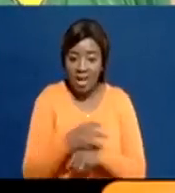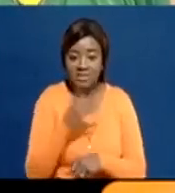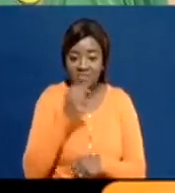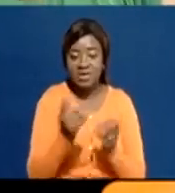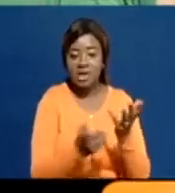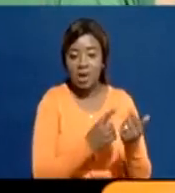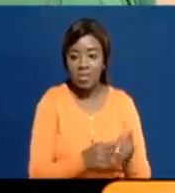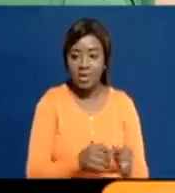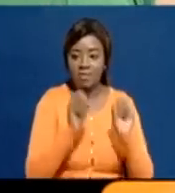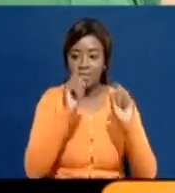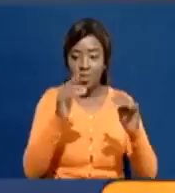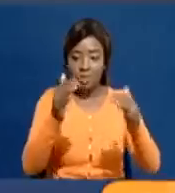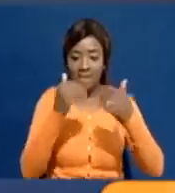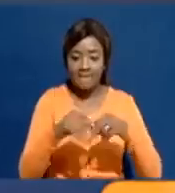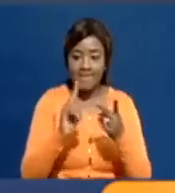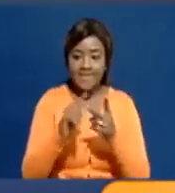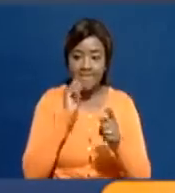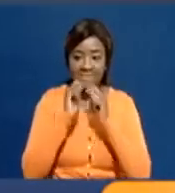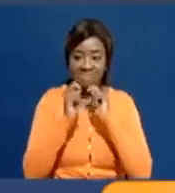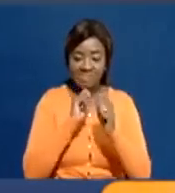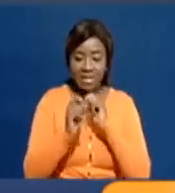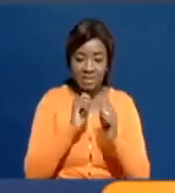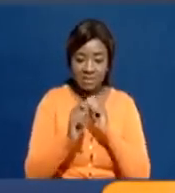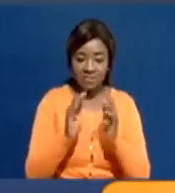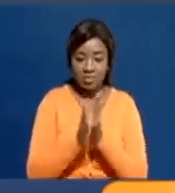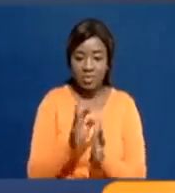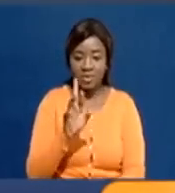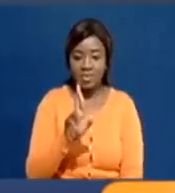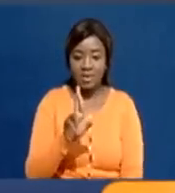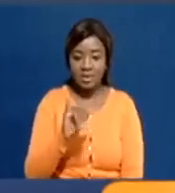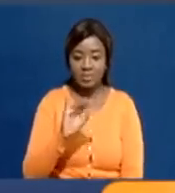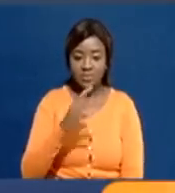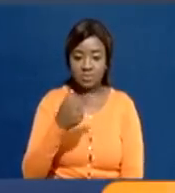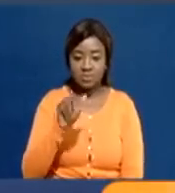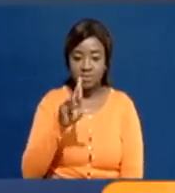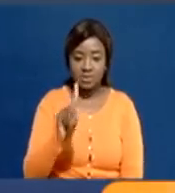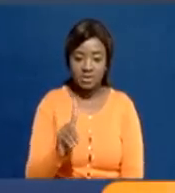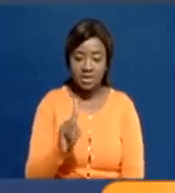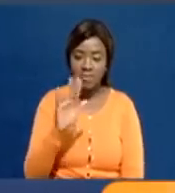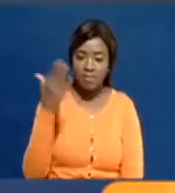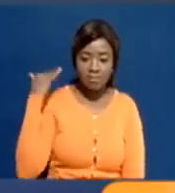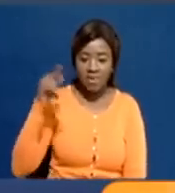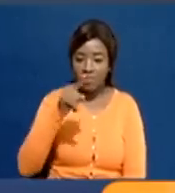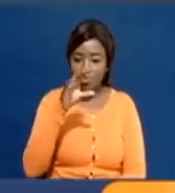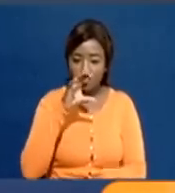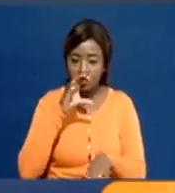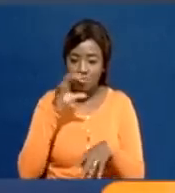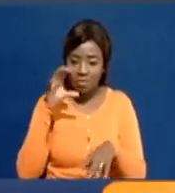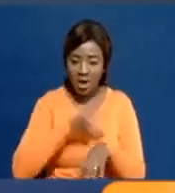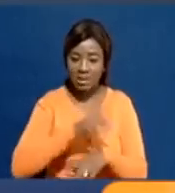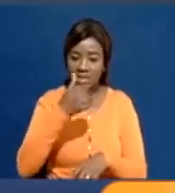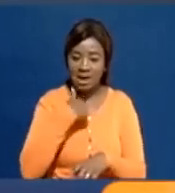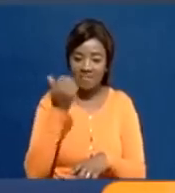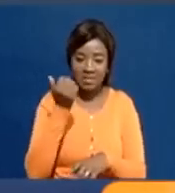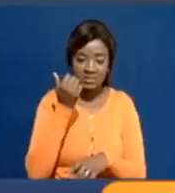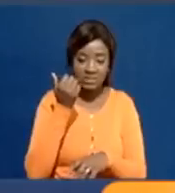Let's get to Richard. Yeah. He is on the road, but we at least have his audio. Richard, when you first got your diagnosis saying